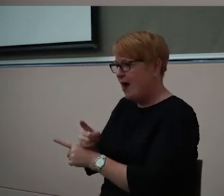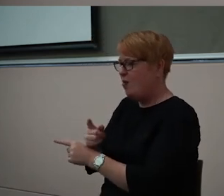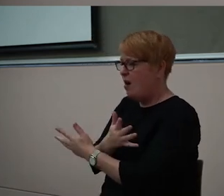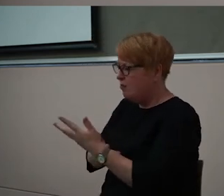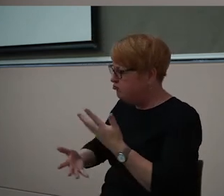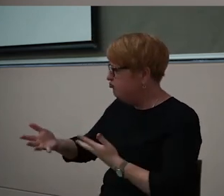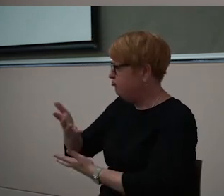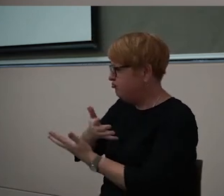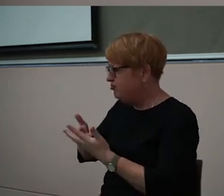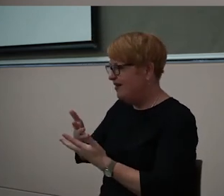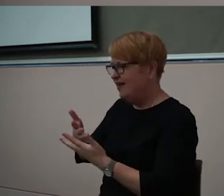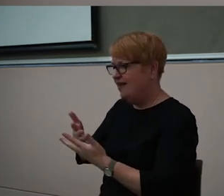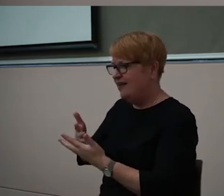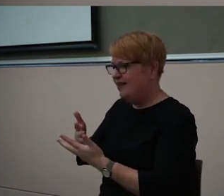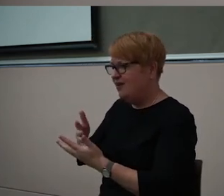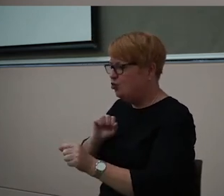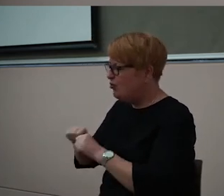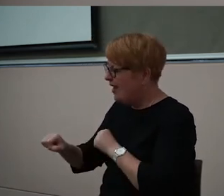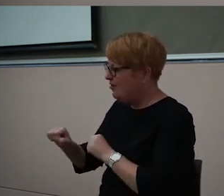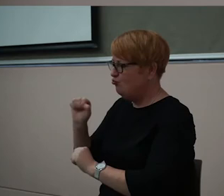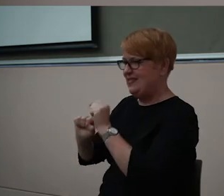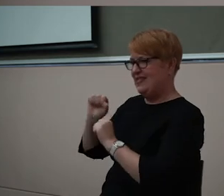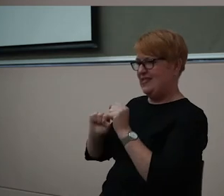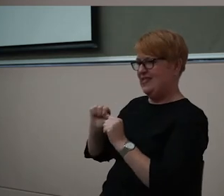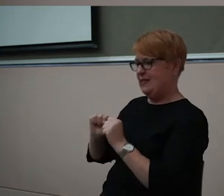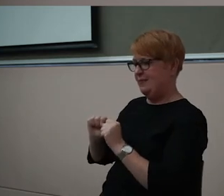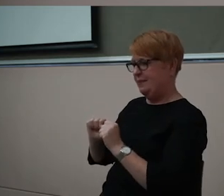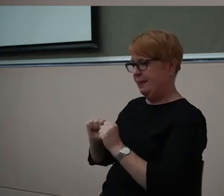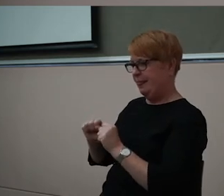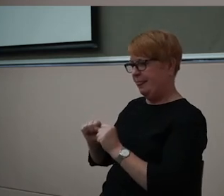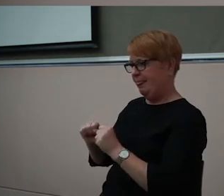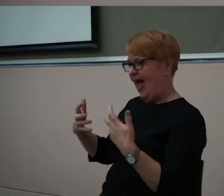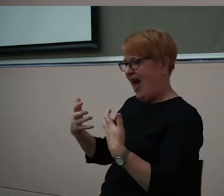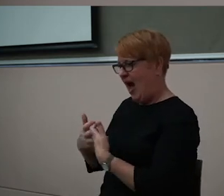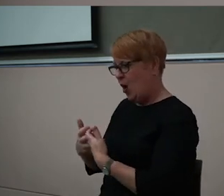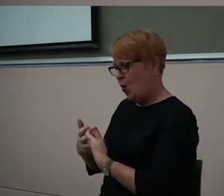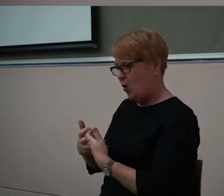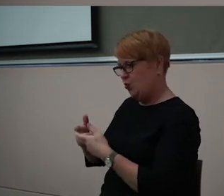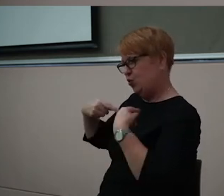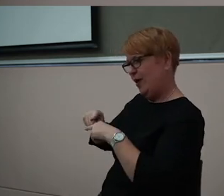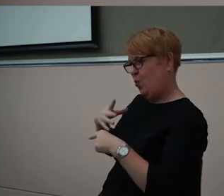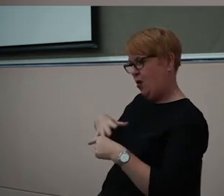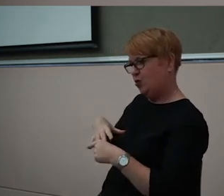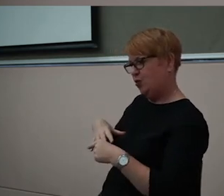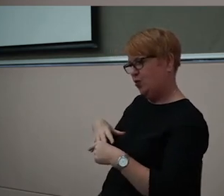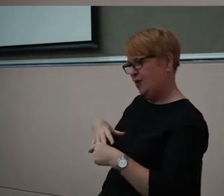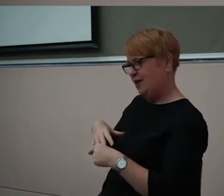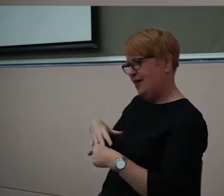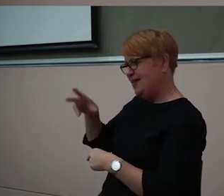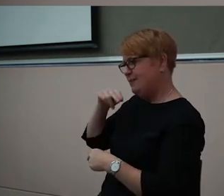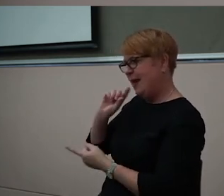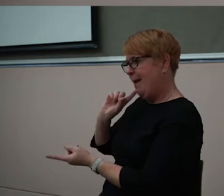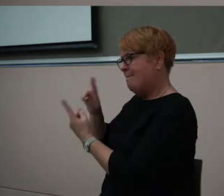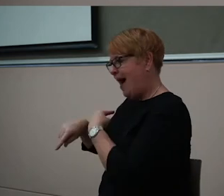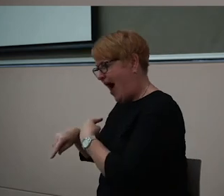after some kind of like societal, social rupture, race riots, 9/11, there